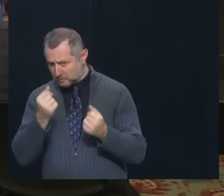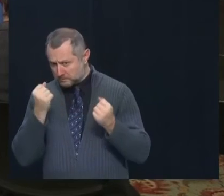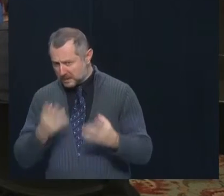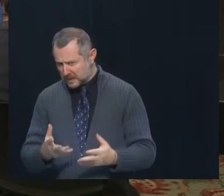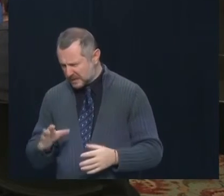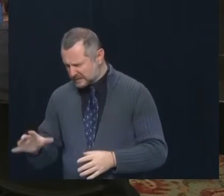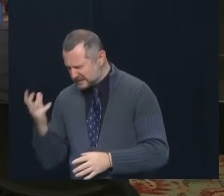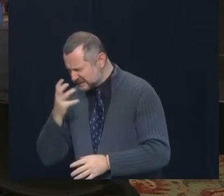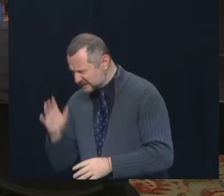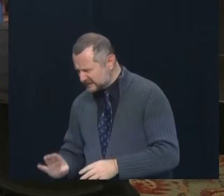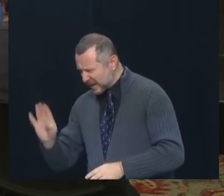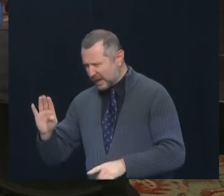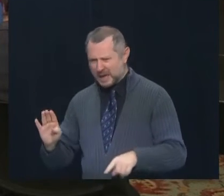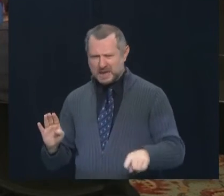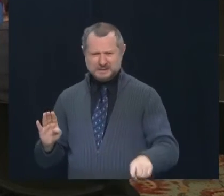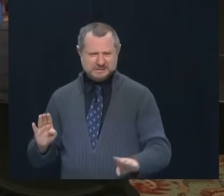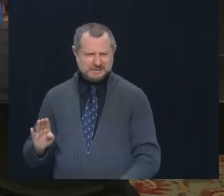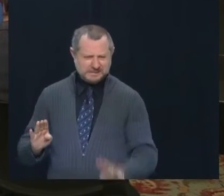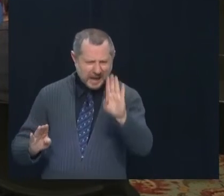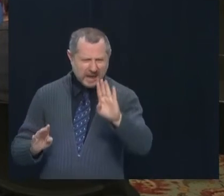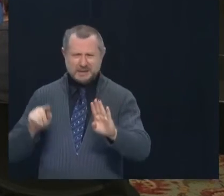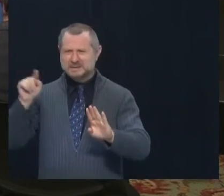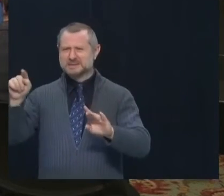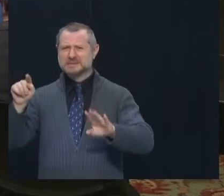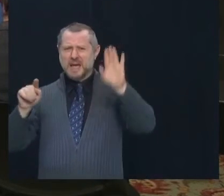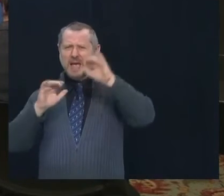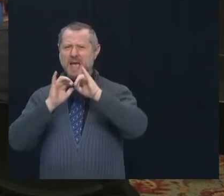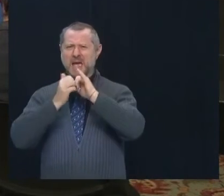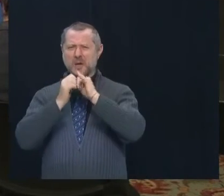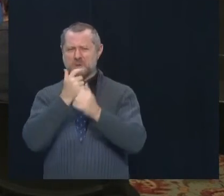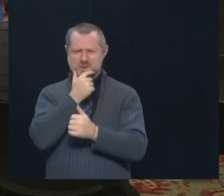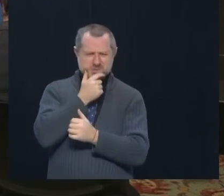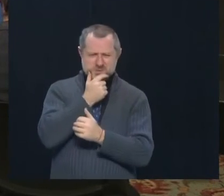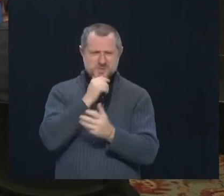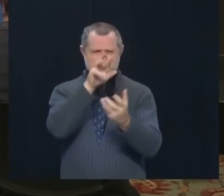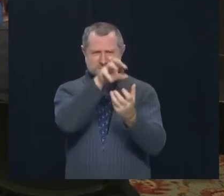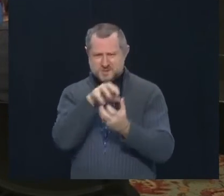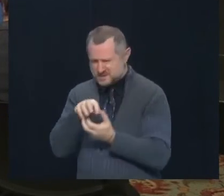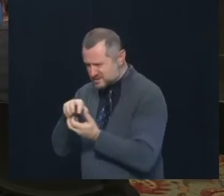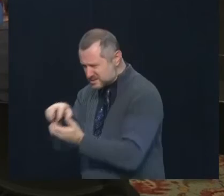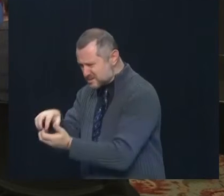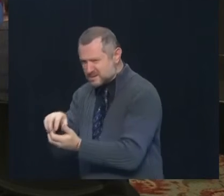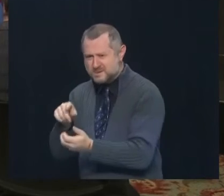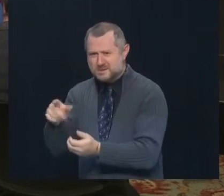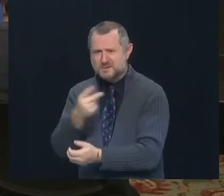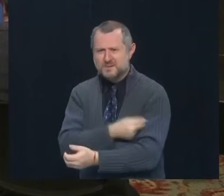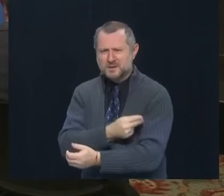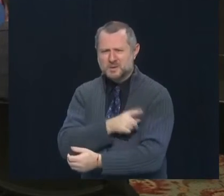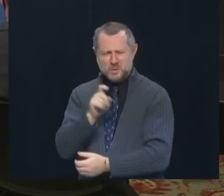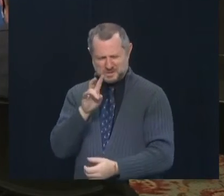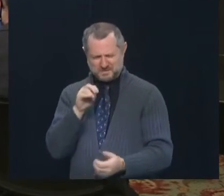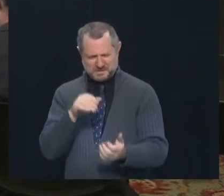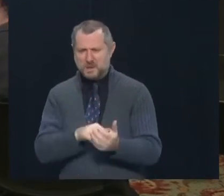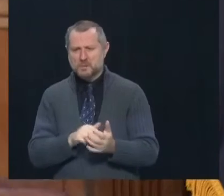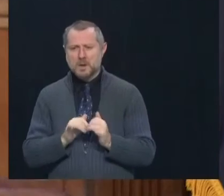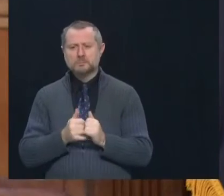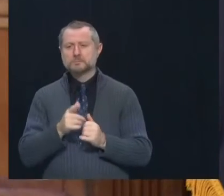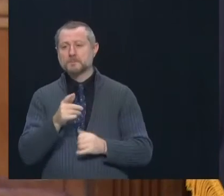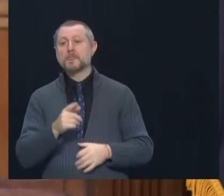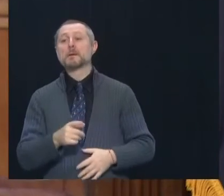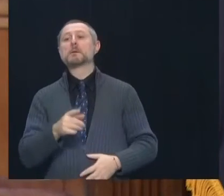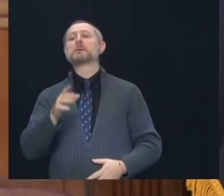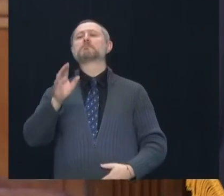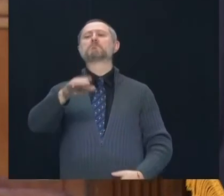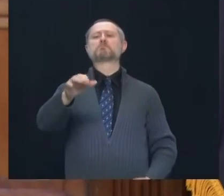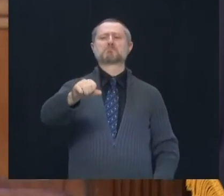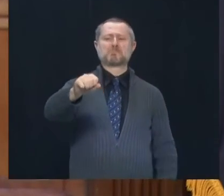with COVID-19 right now. How are you going to choose geographically where these 170,000 doses go? Yeah.